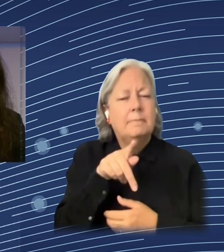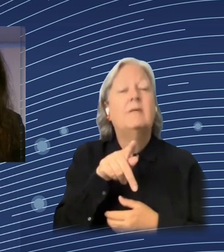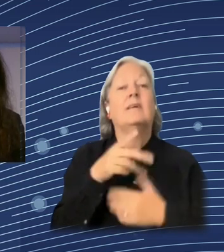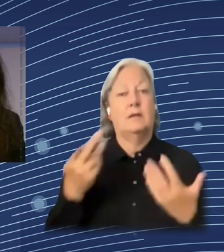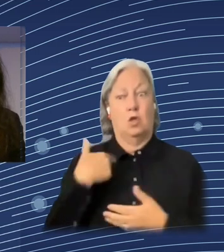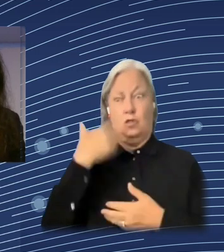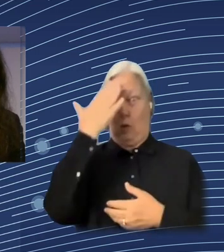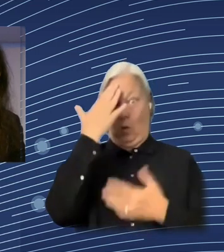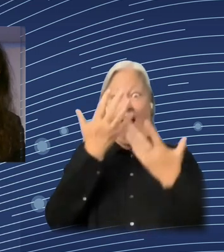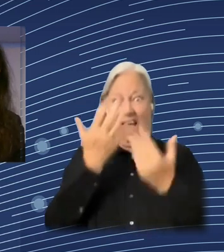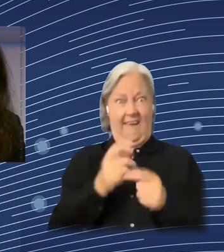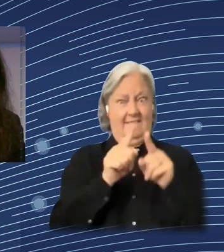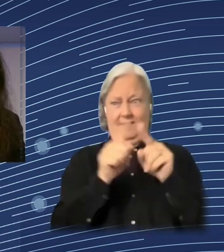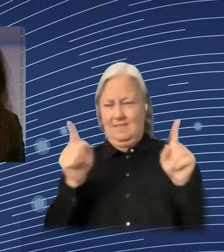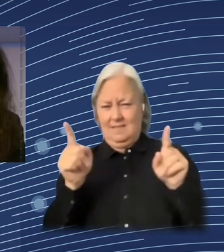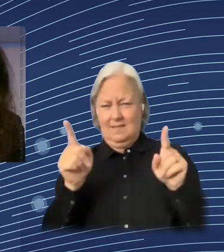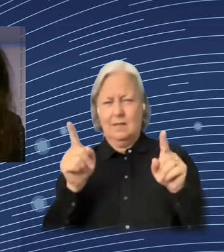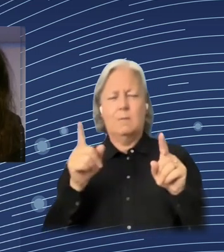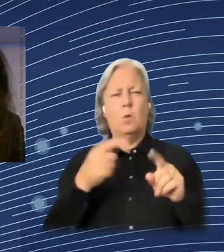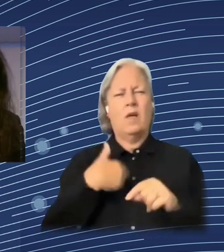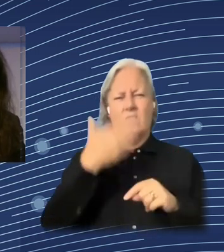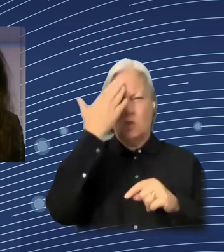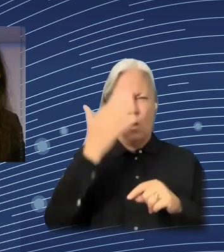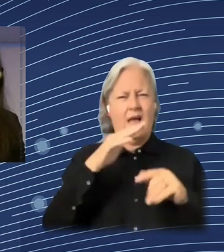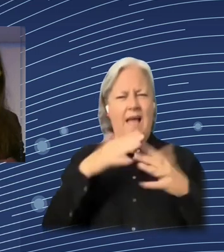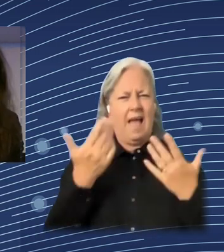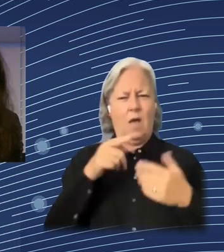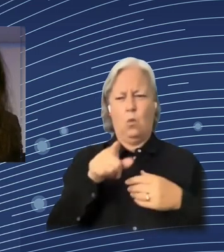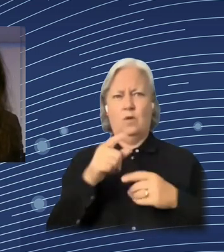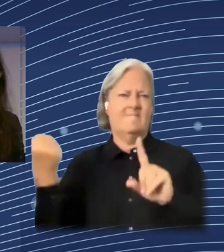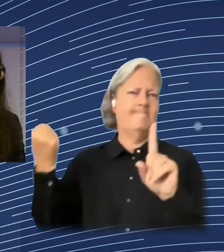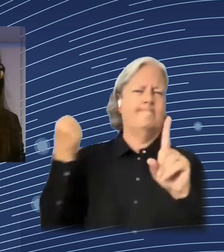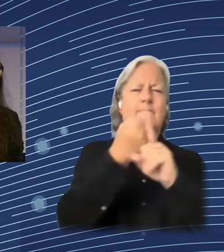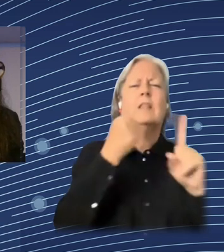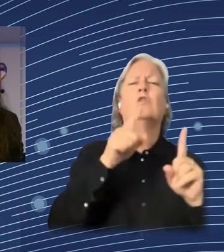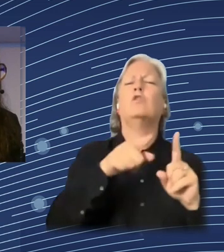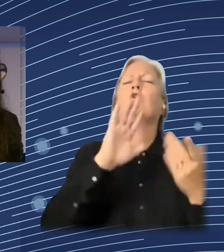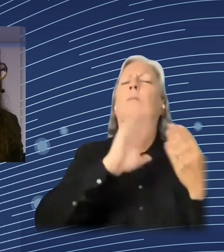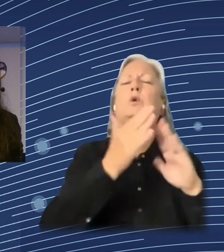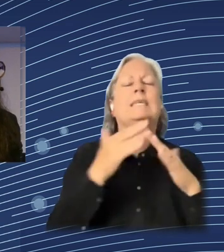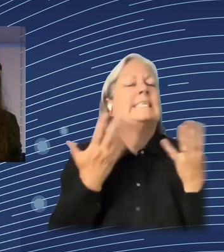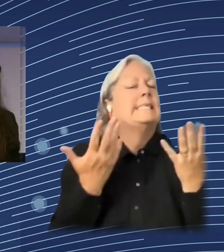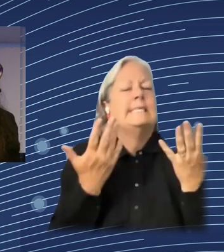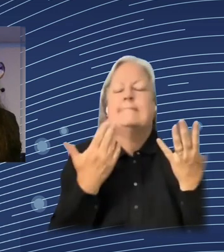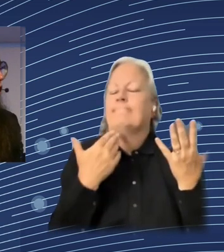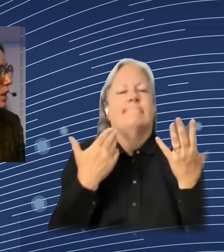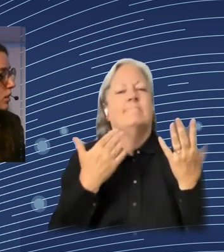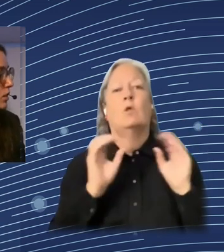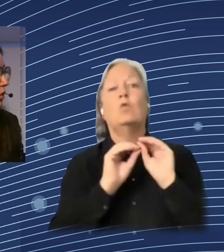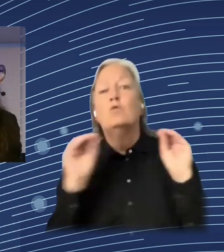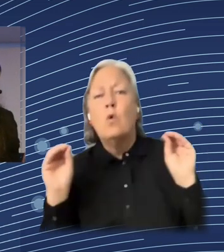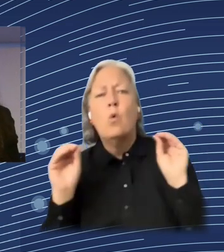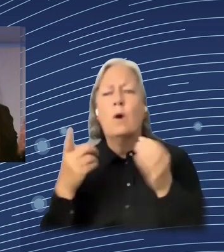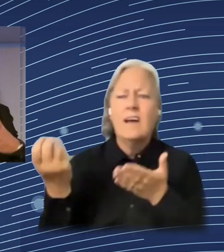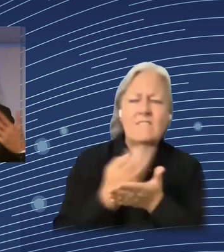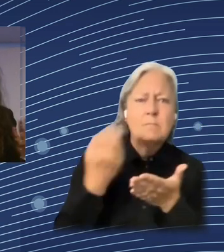know exactly the consequences that they are having on society. Because most of them, there's no information regarding if it has been audited or